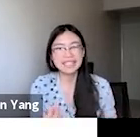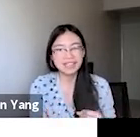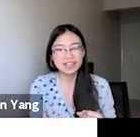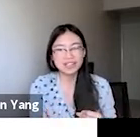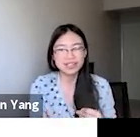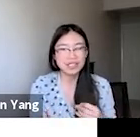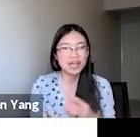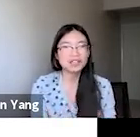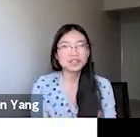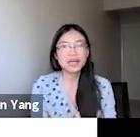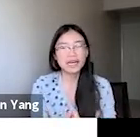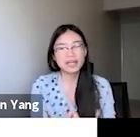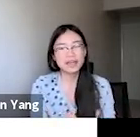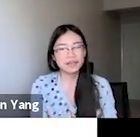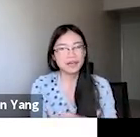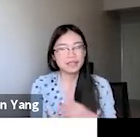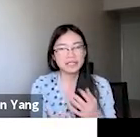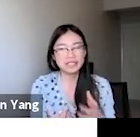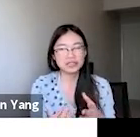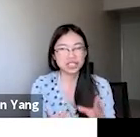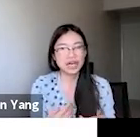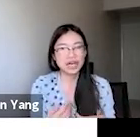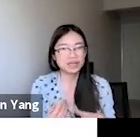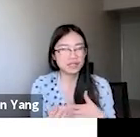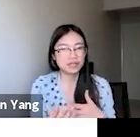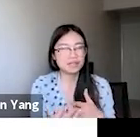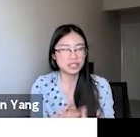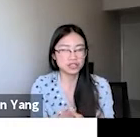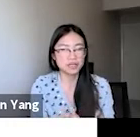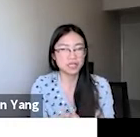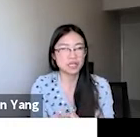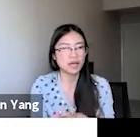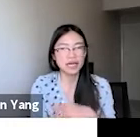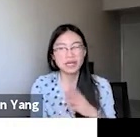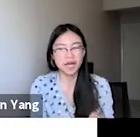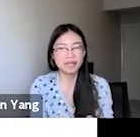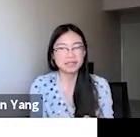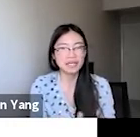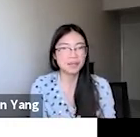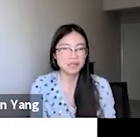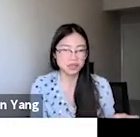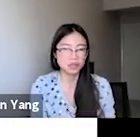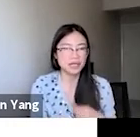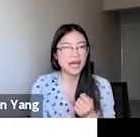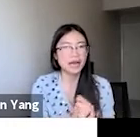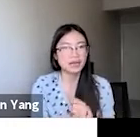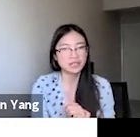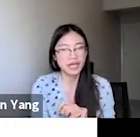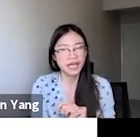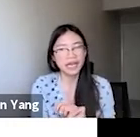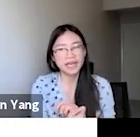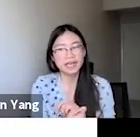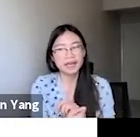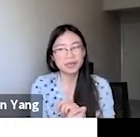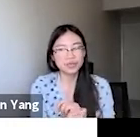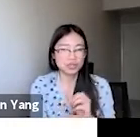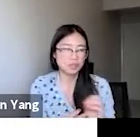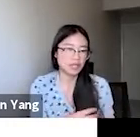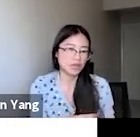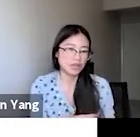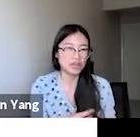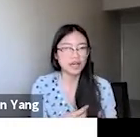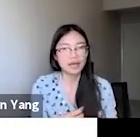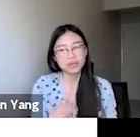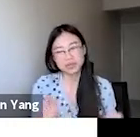different containers to kind of teach a child the measurement kind of concept, scoop it out, and then which